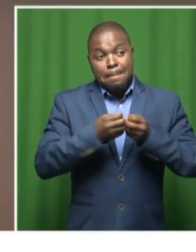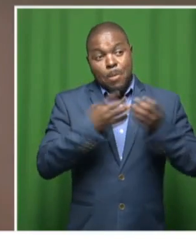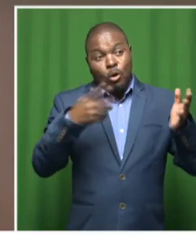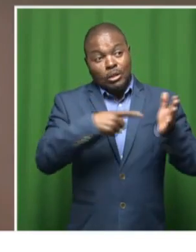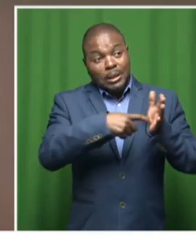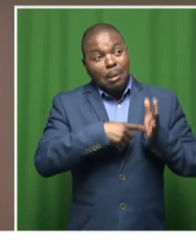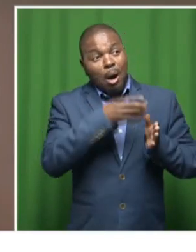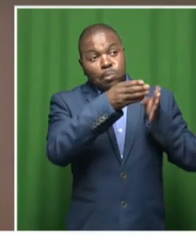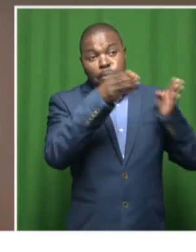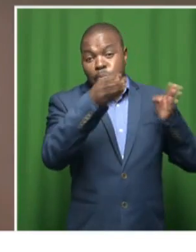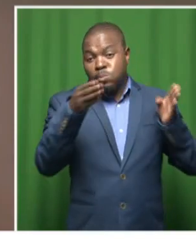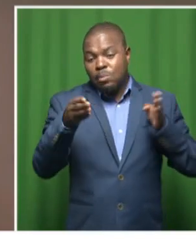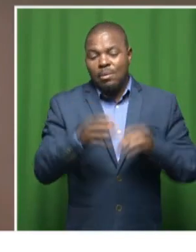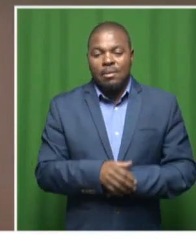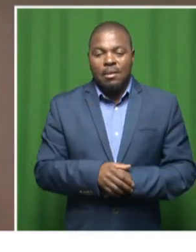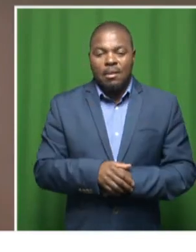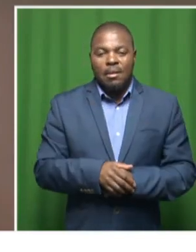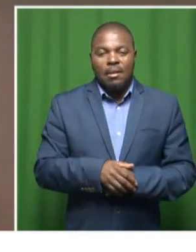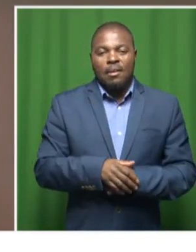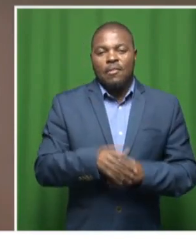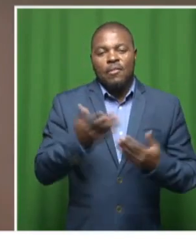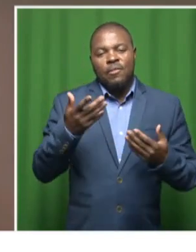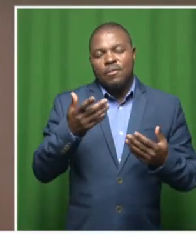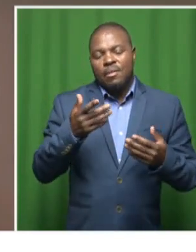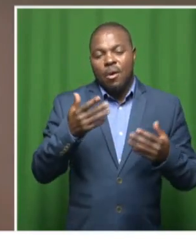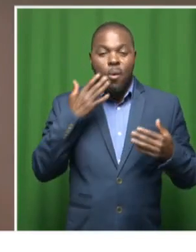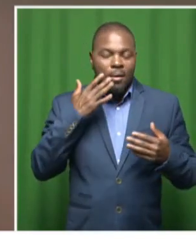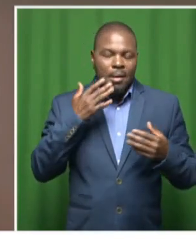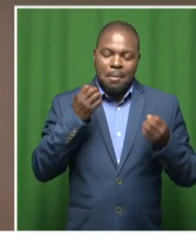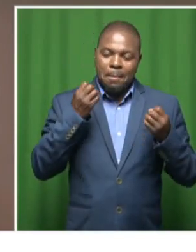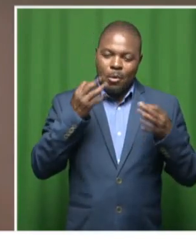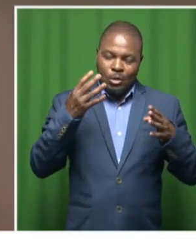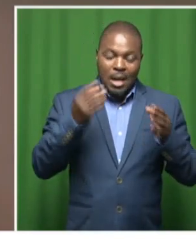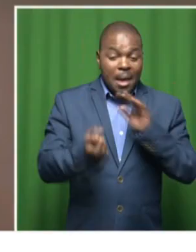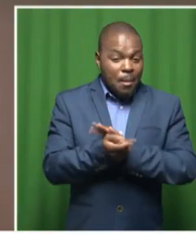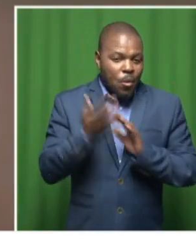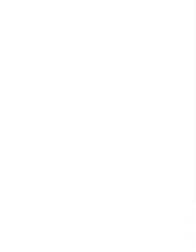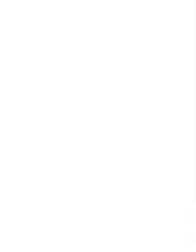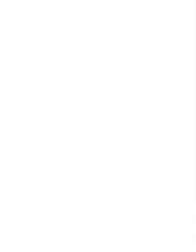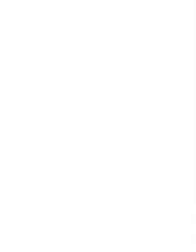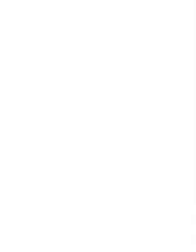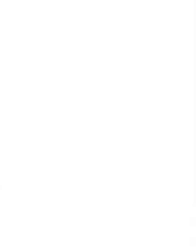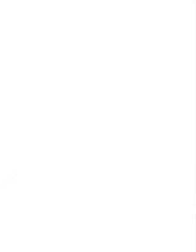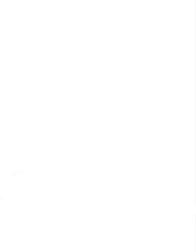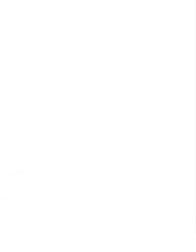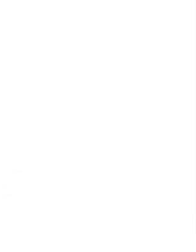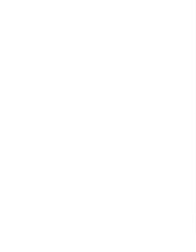cosmetic and procedures over the festive season. All right.